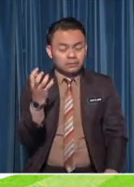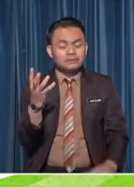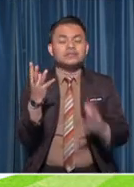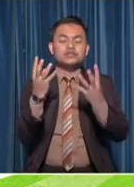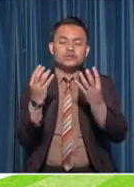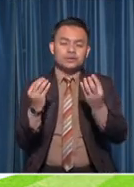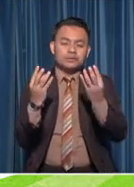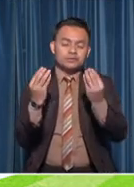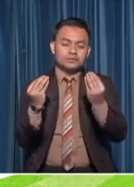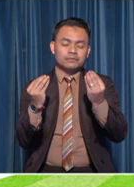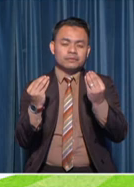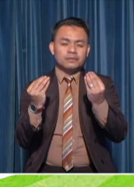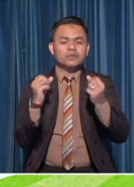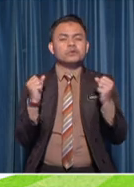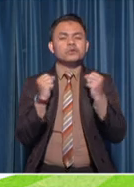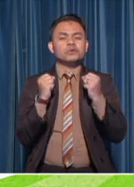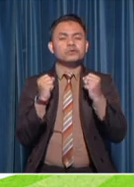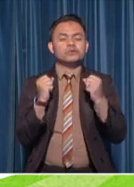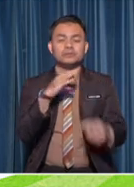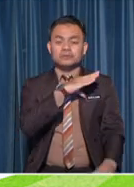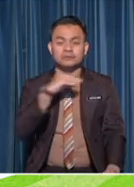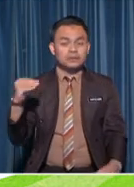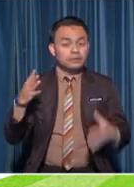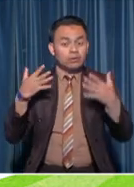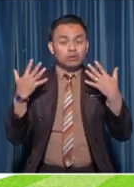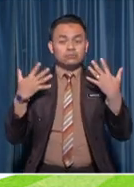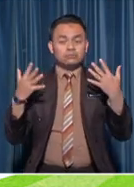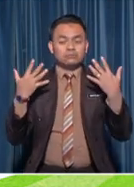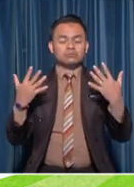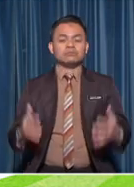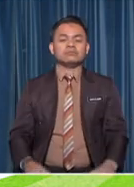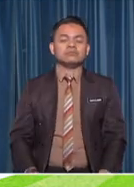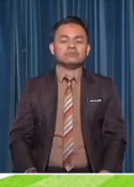soft, cool, and hot.